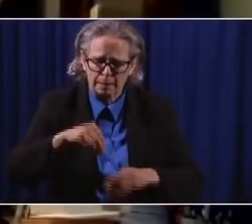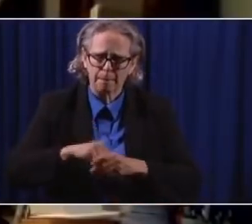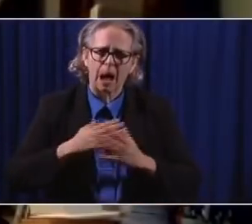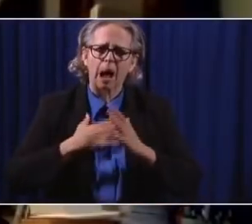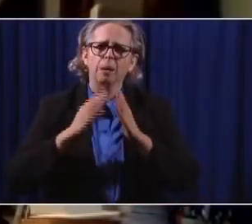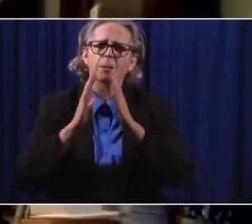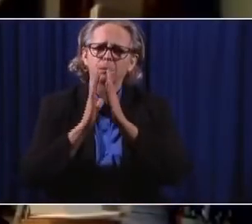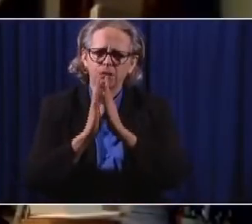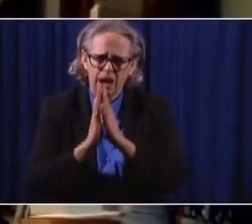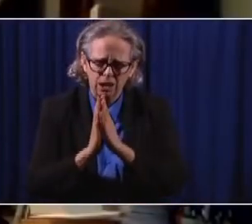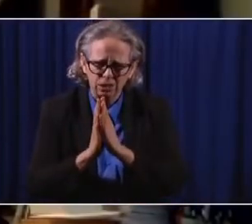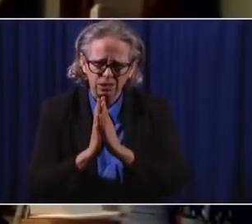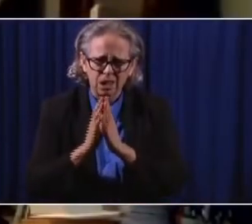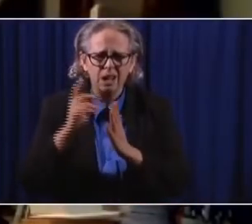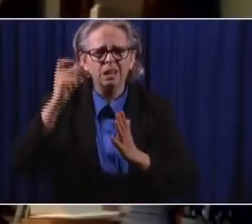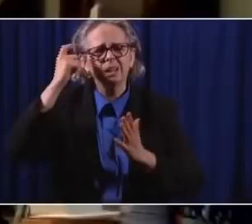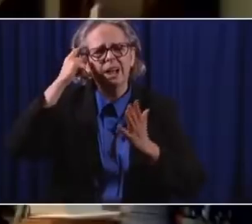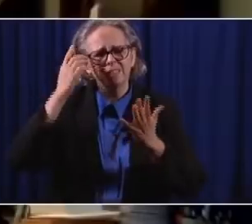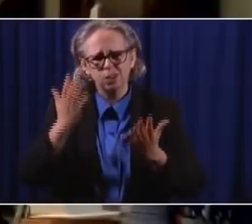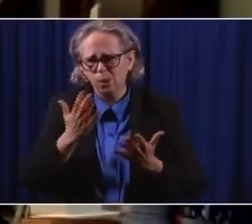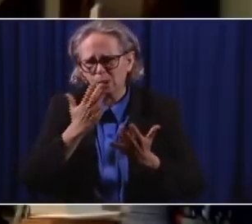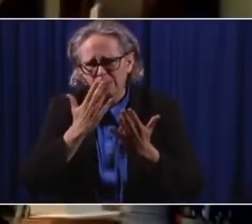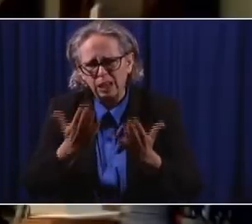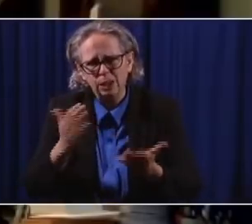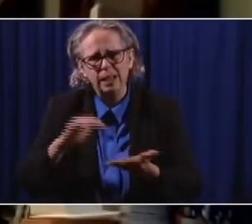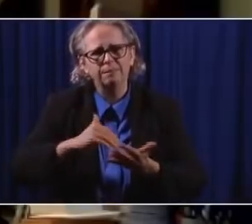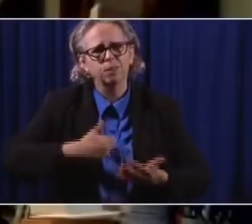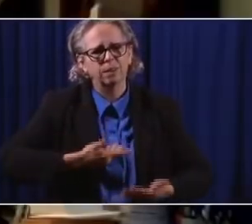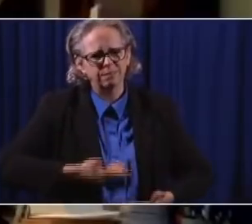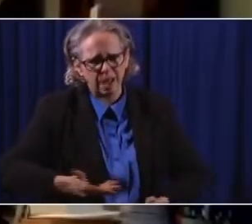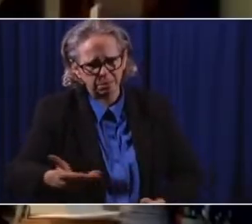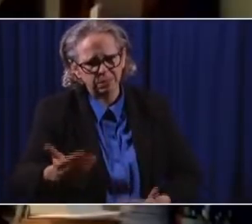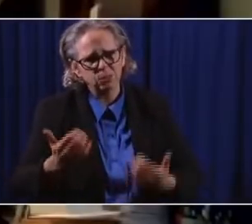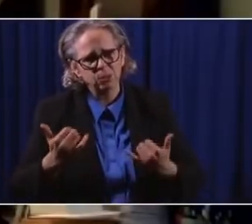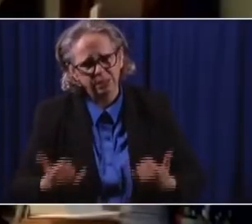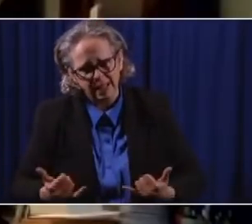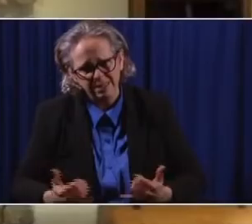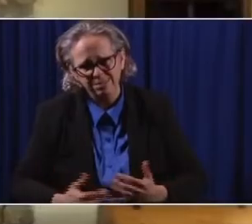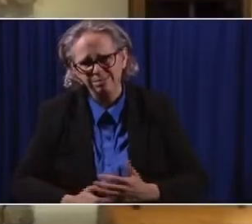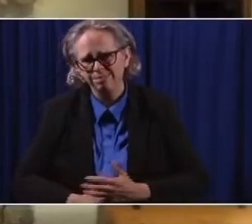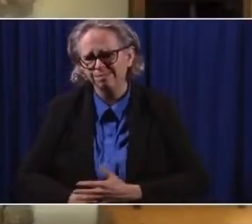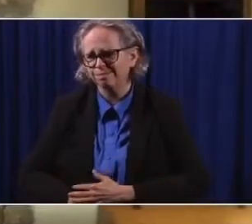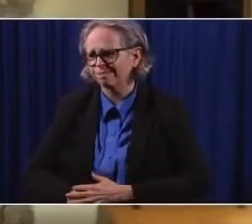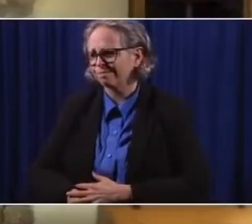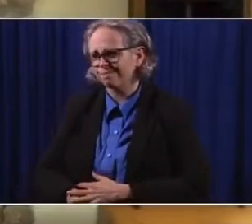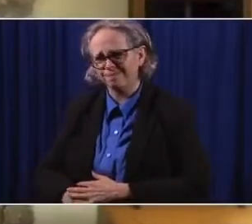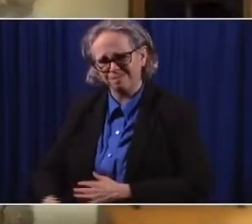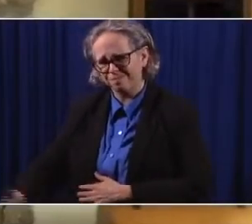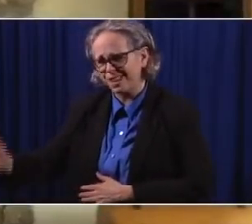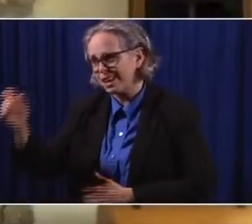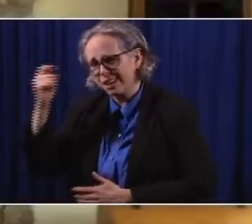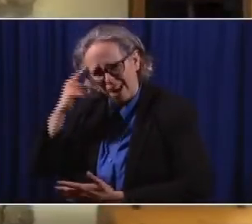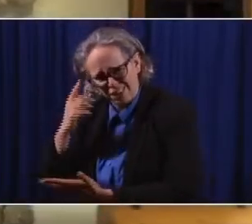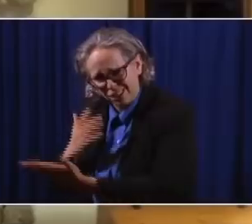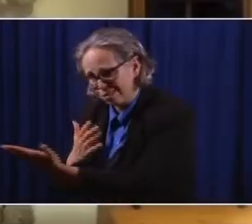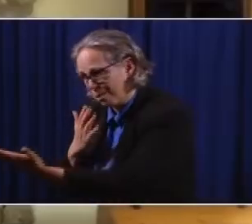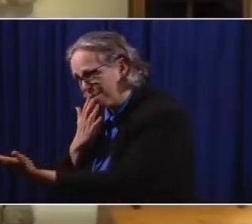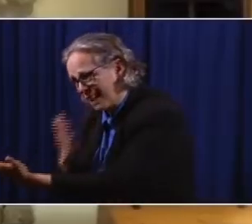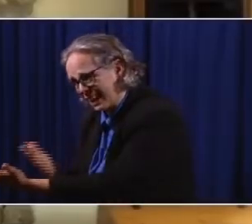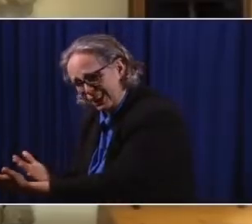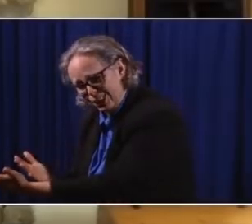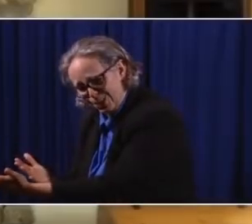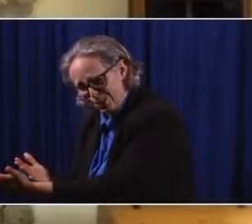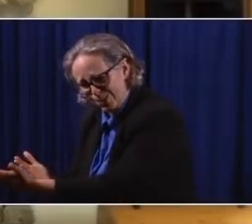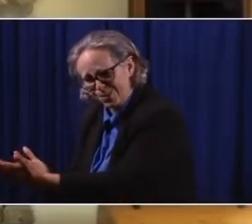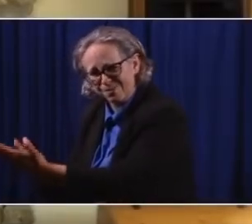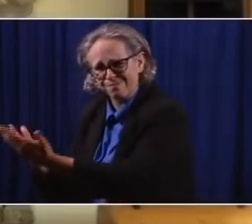thank you for giving me the time to be with you today and to continue to spread this message. Well, Governor, thank you for doing it. Thank you for having the